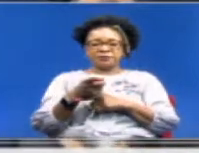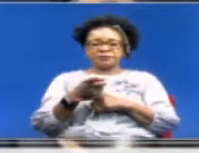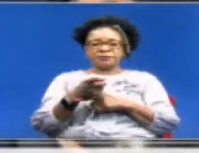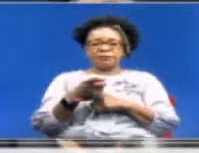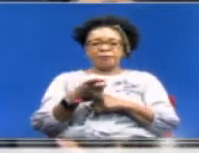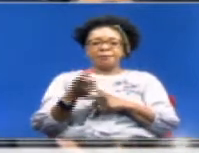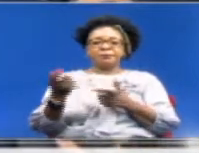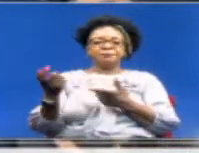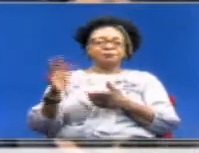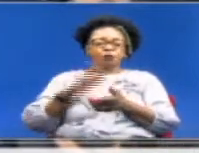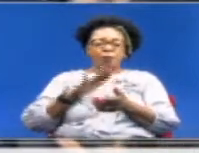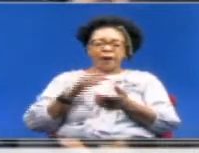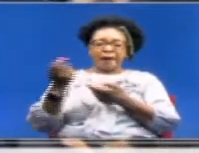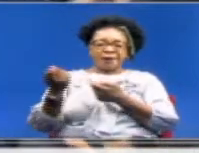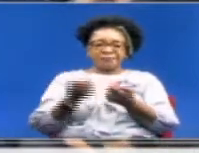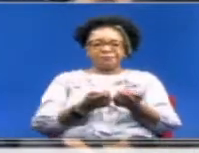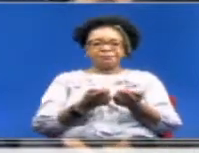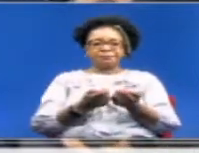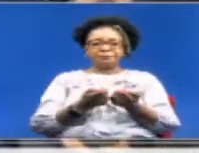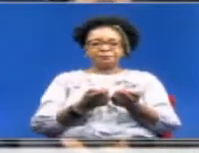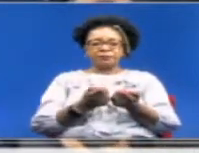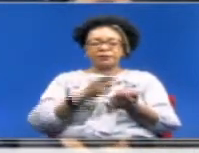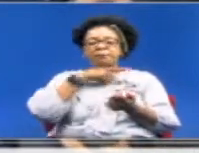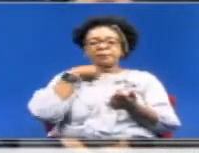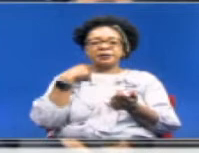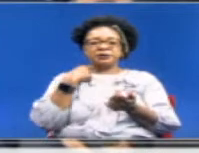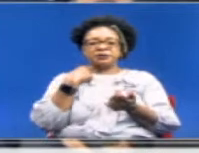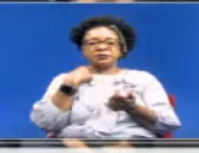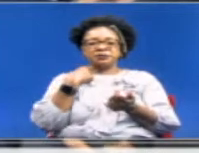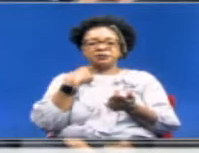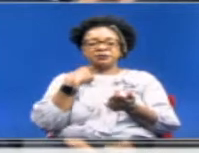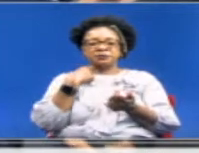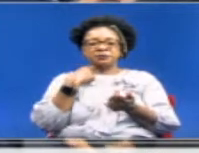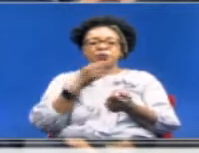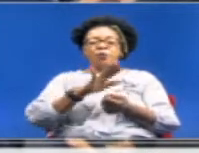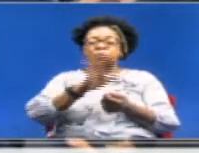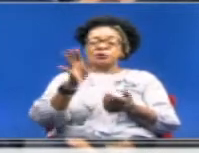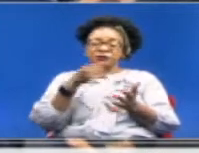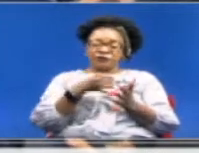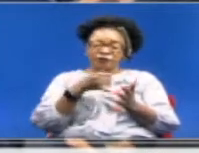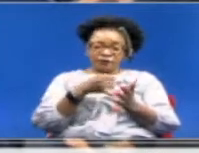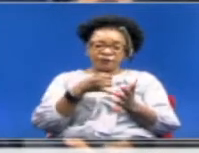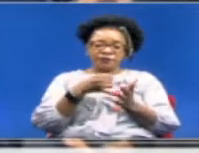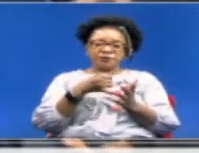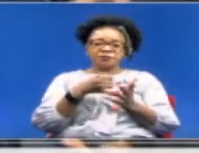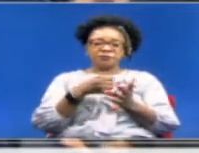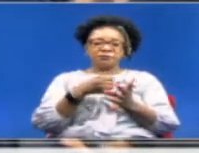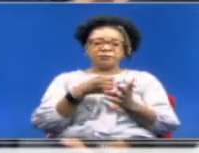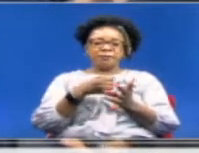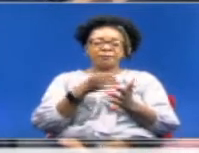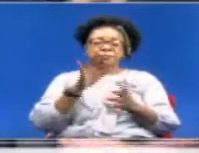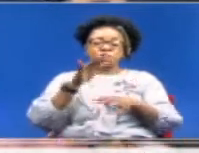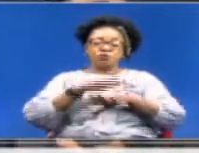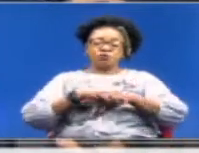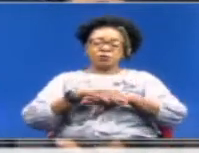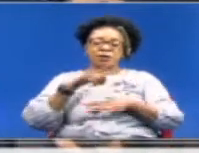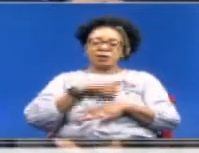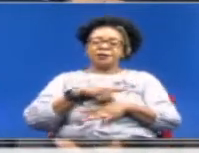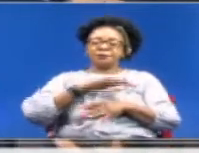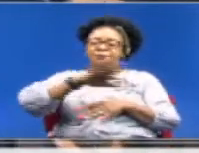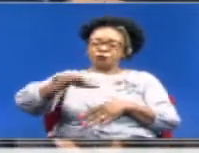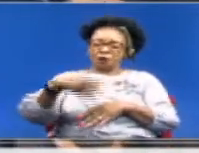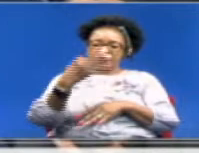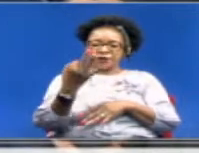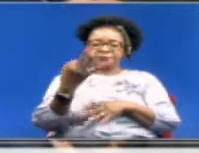raped and she has been murdered. Wale wenye waliuzika na hii maneno, by good luck, wote watatu